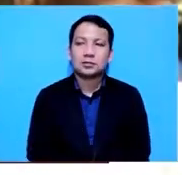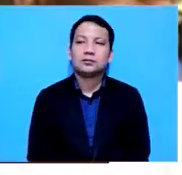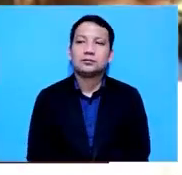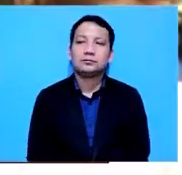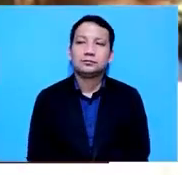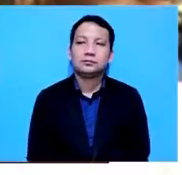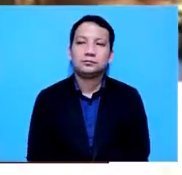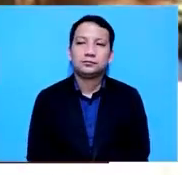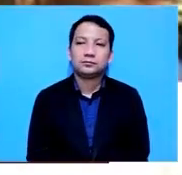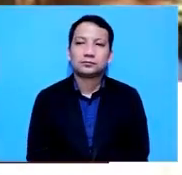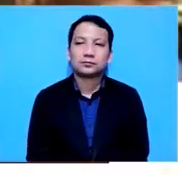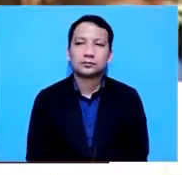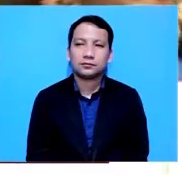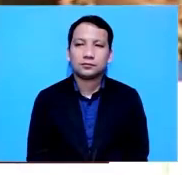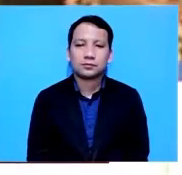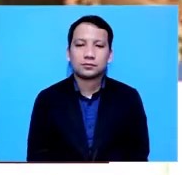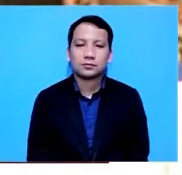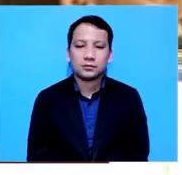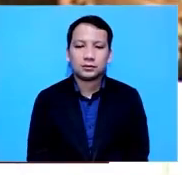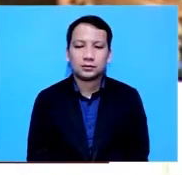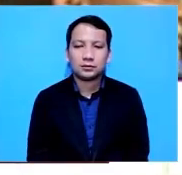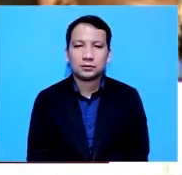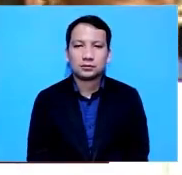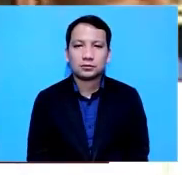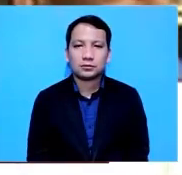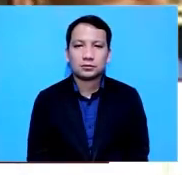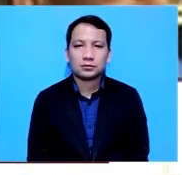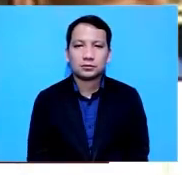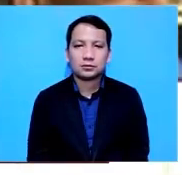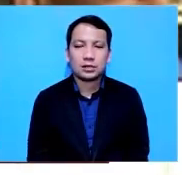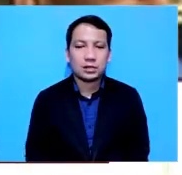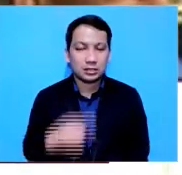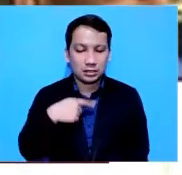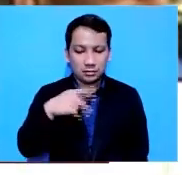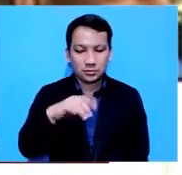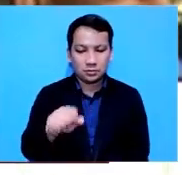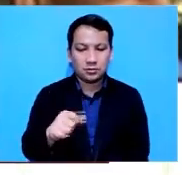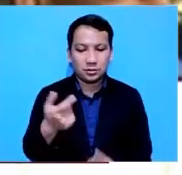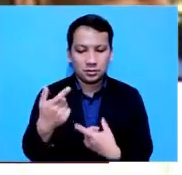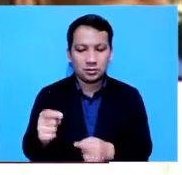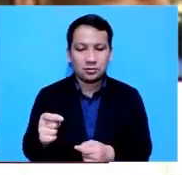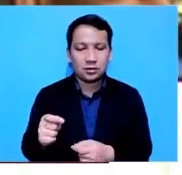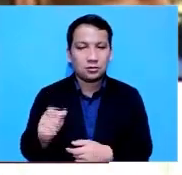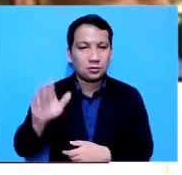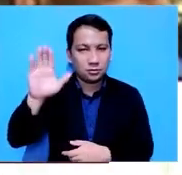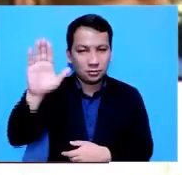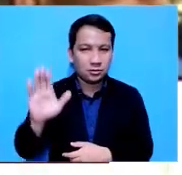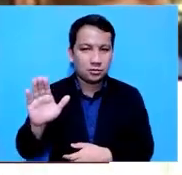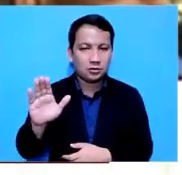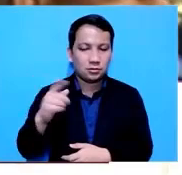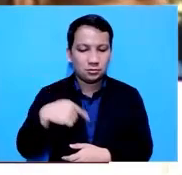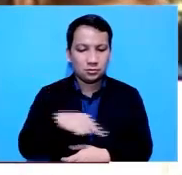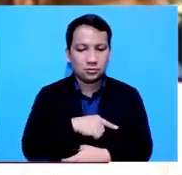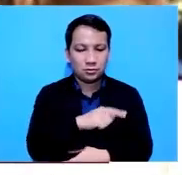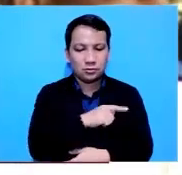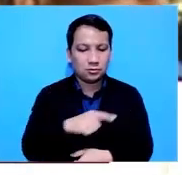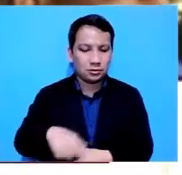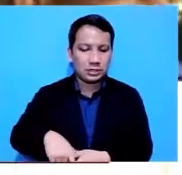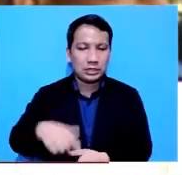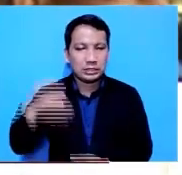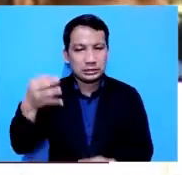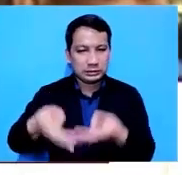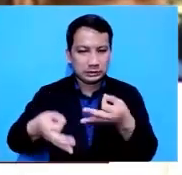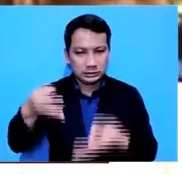The PNP is now under scrutiny, but I trust our Lord and our people that justice will be